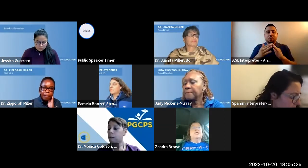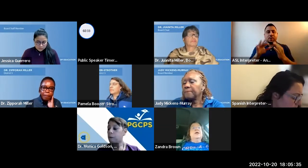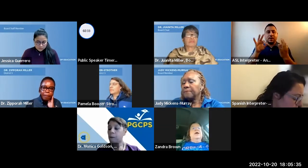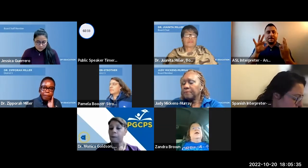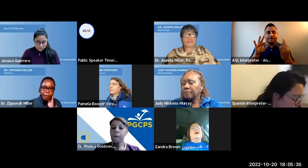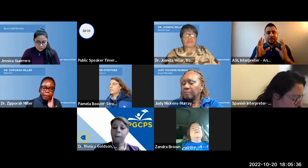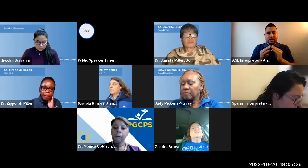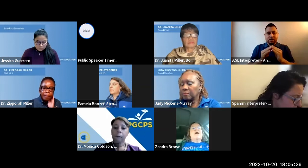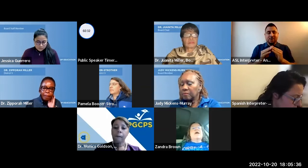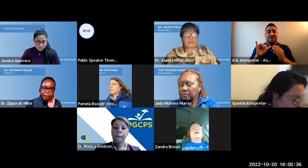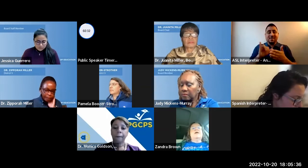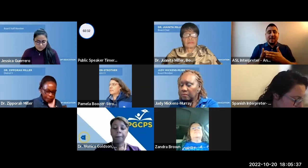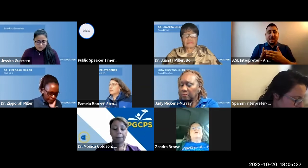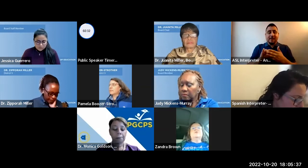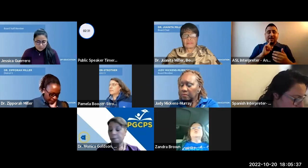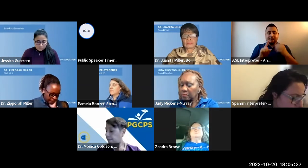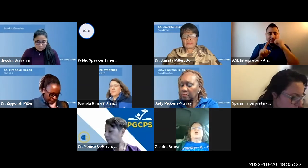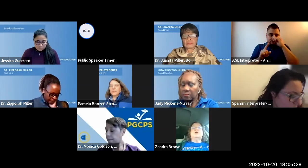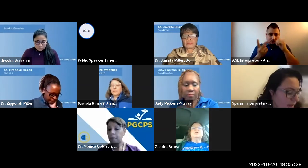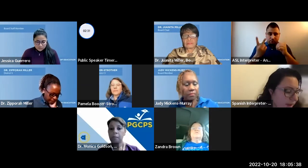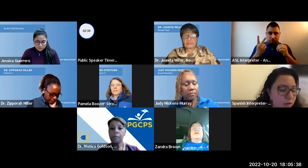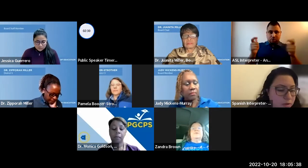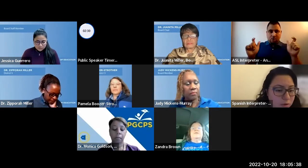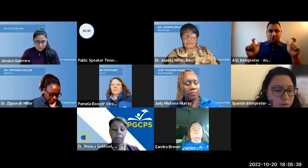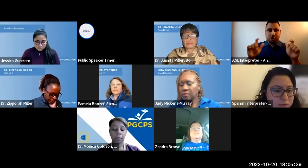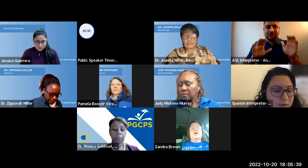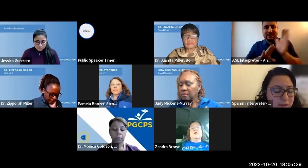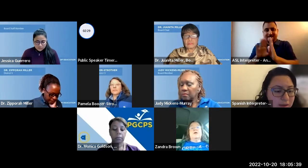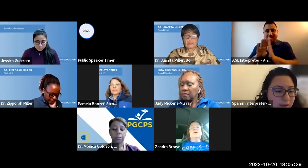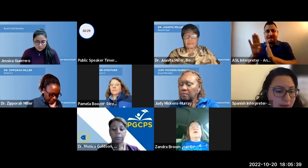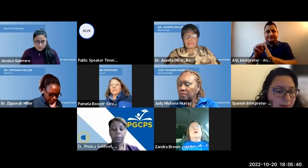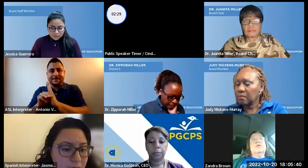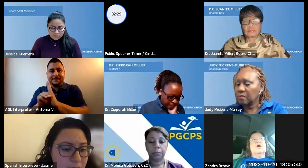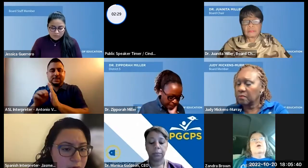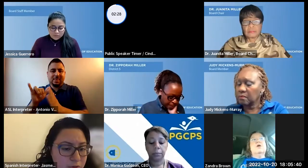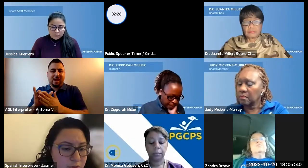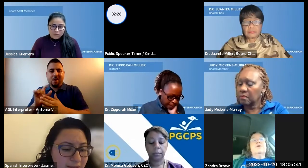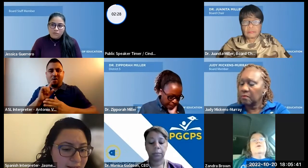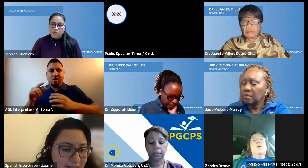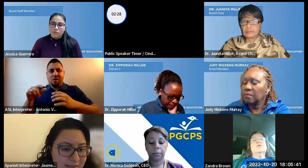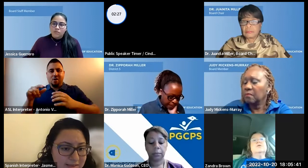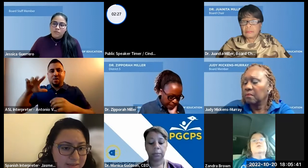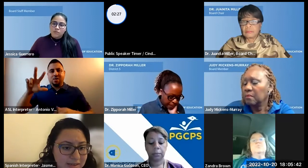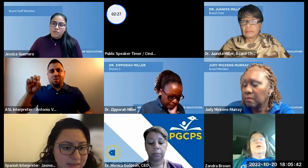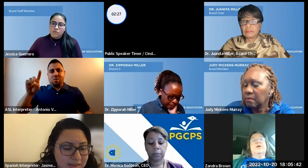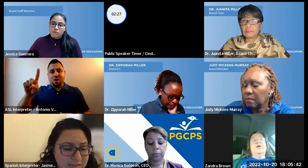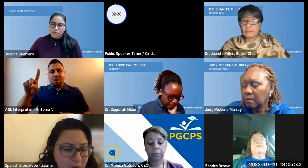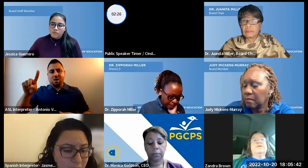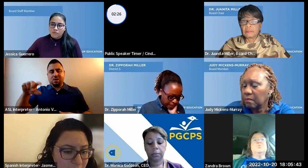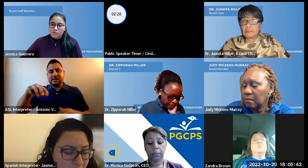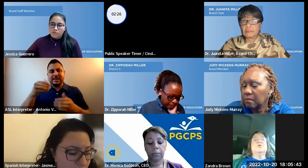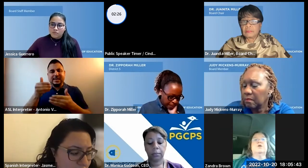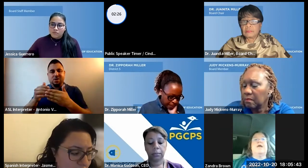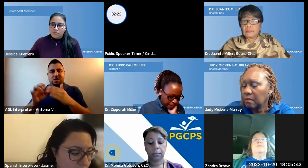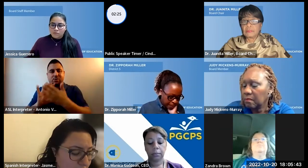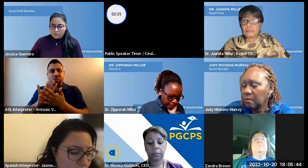sessions. And that is that there are two large developments that are along 301 close to Pointer Ridge.